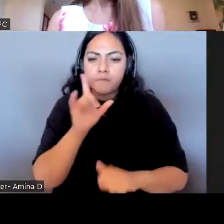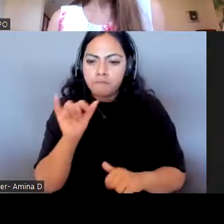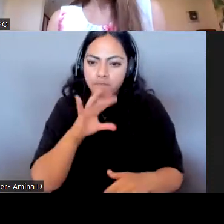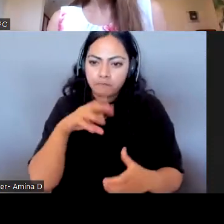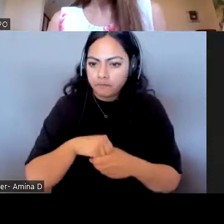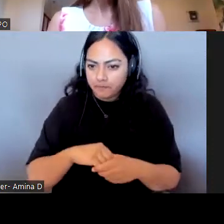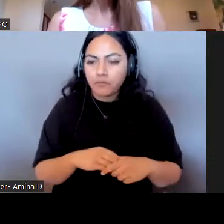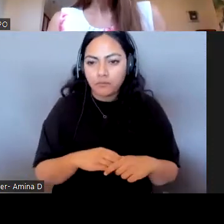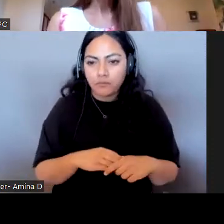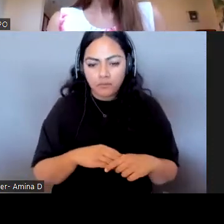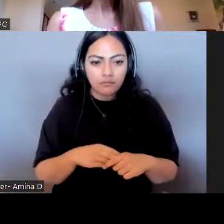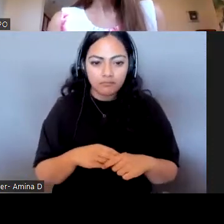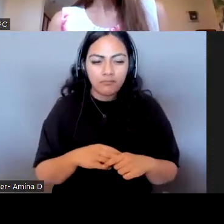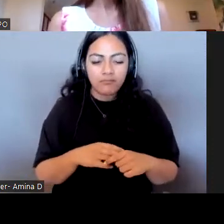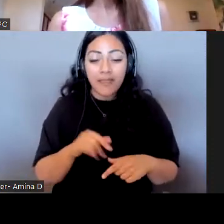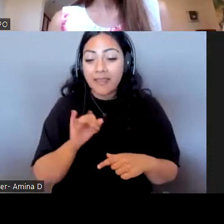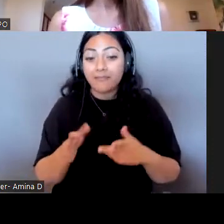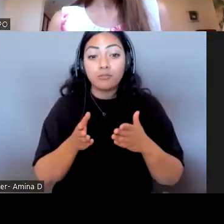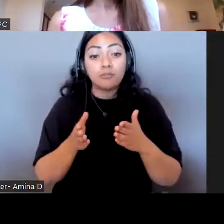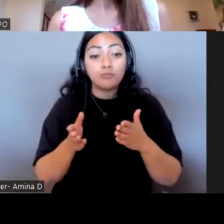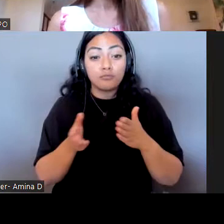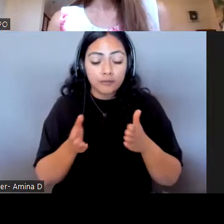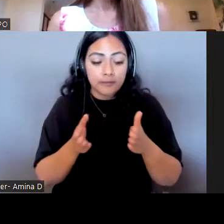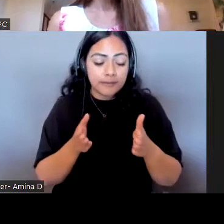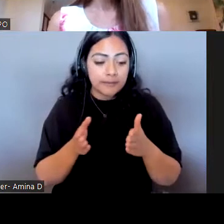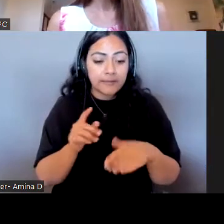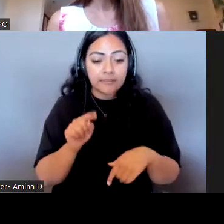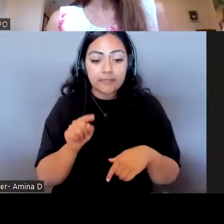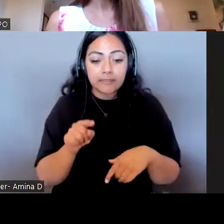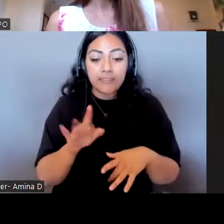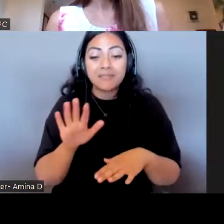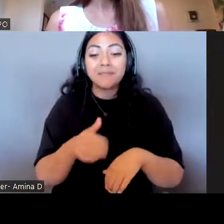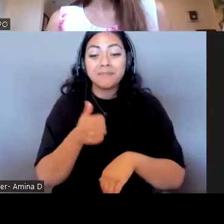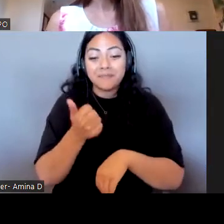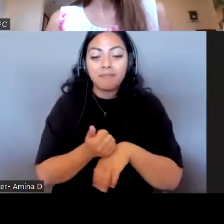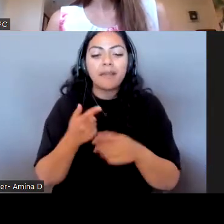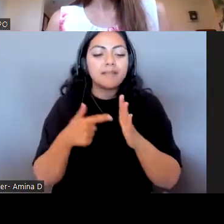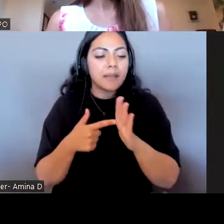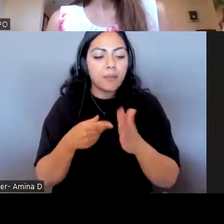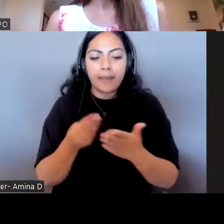So it might become a problem if the service is completely set up as like an income support.